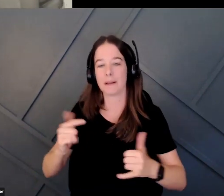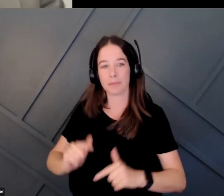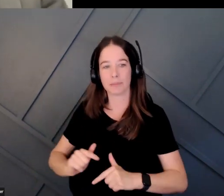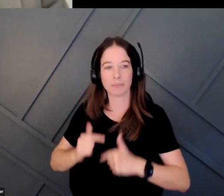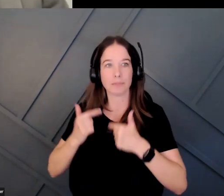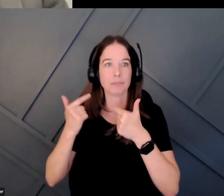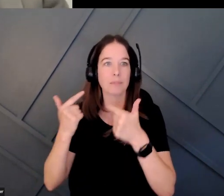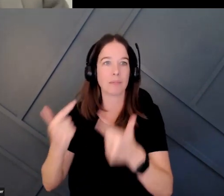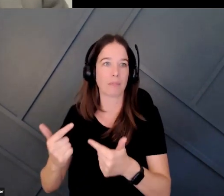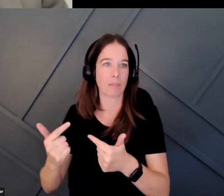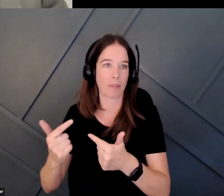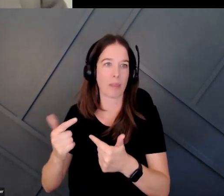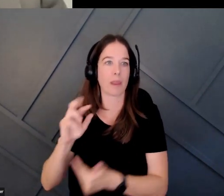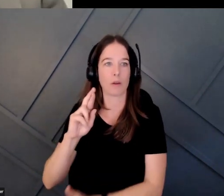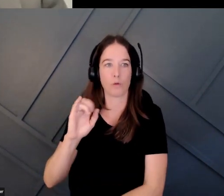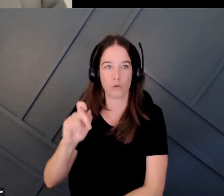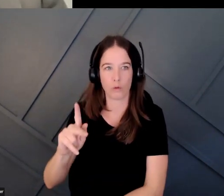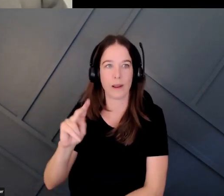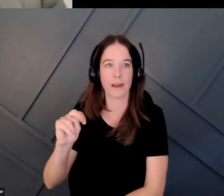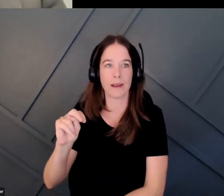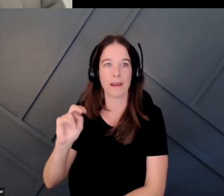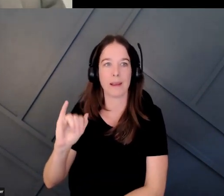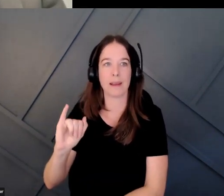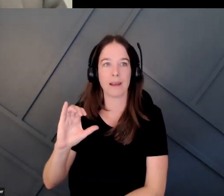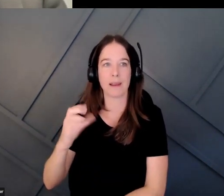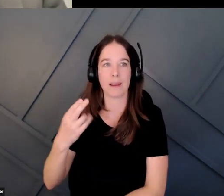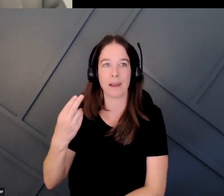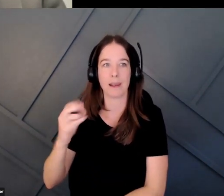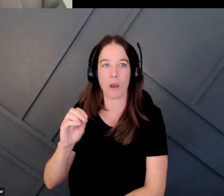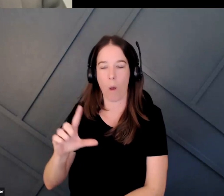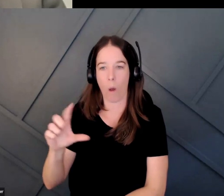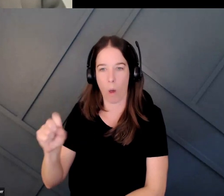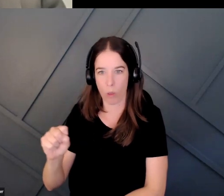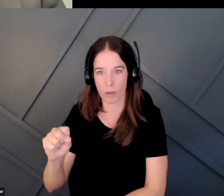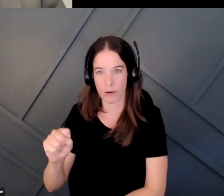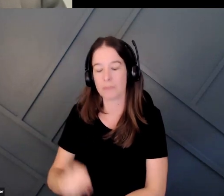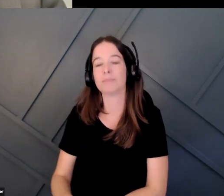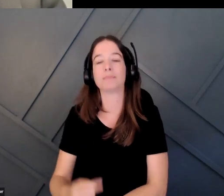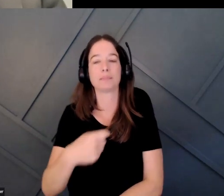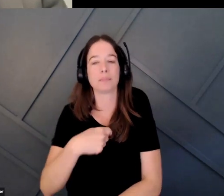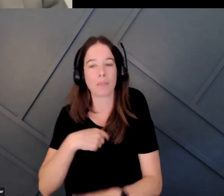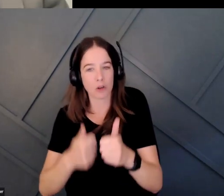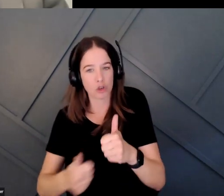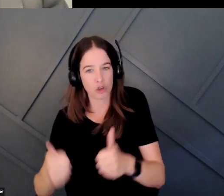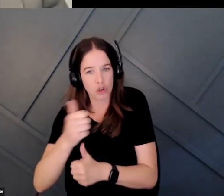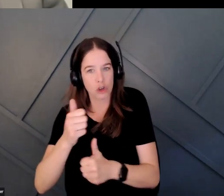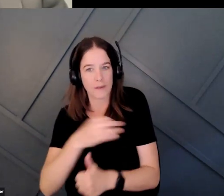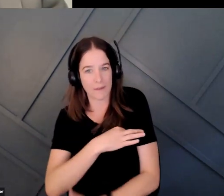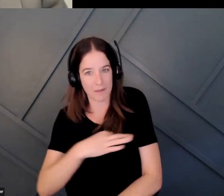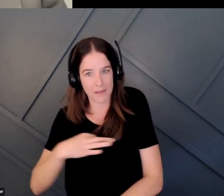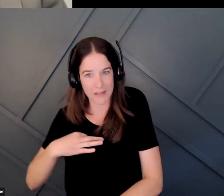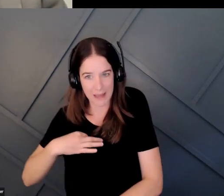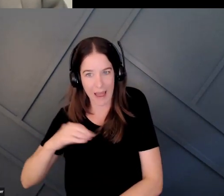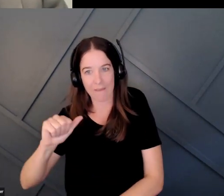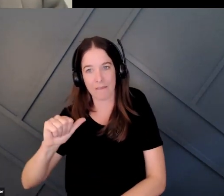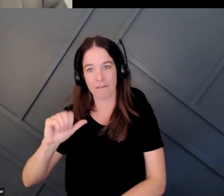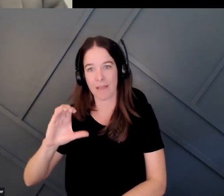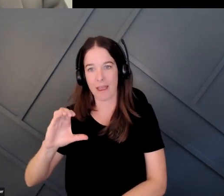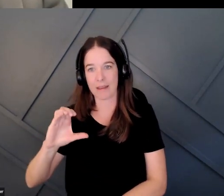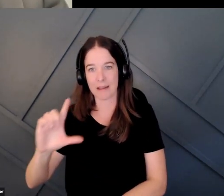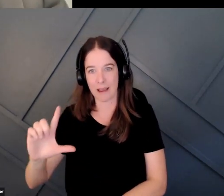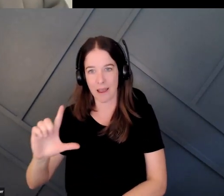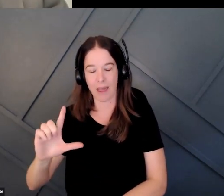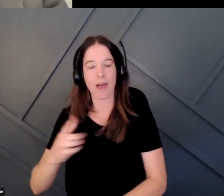Casey. As Casey shared, I'm Rick Nichols. I serve as Chief of Staff at ACL. A huge thank you to